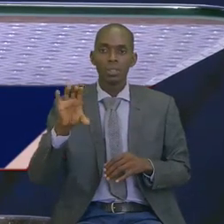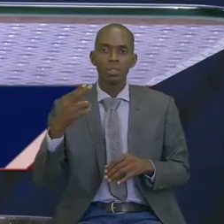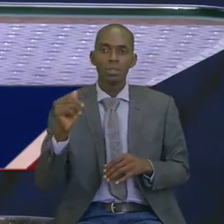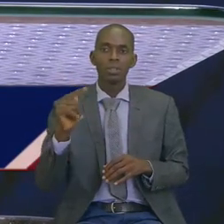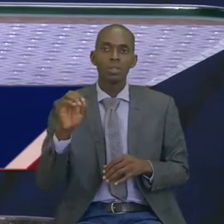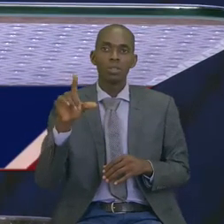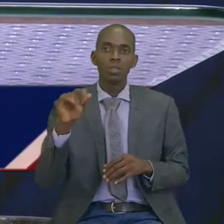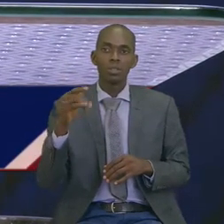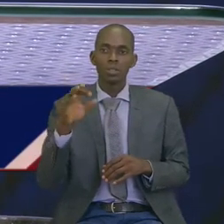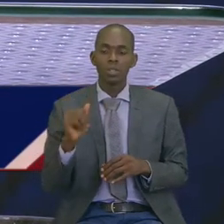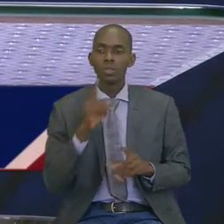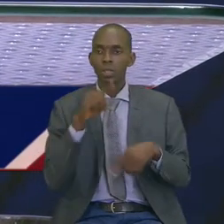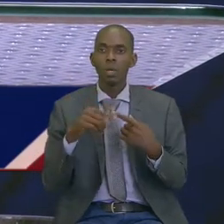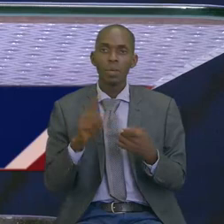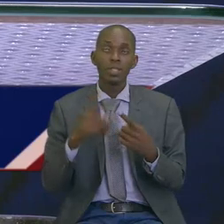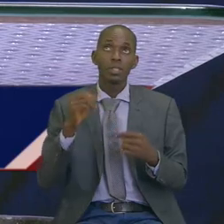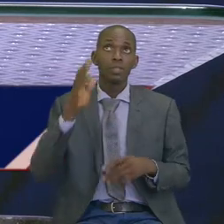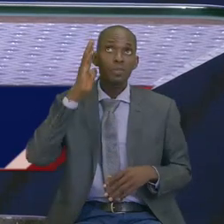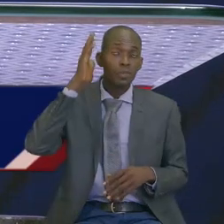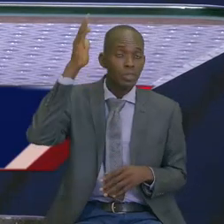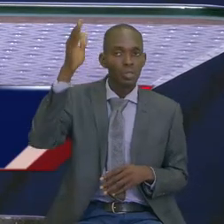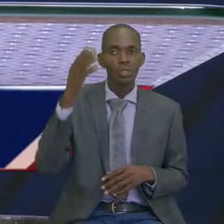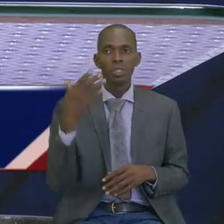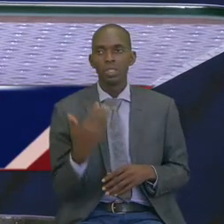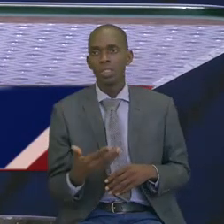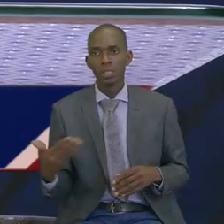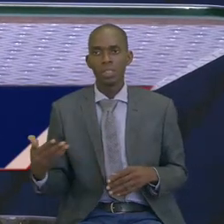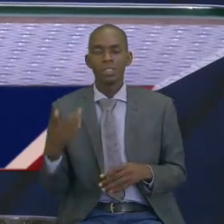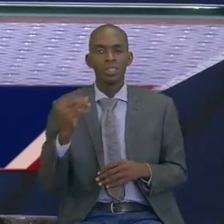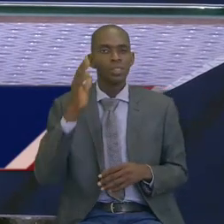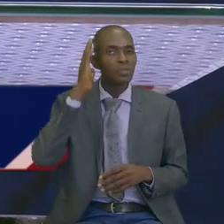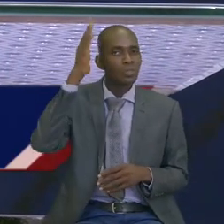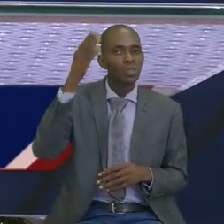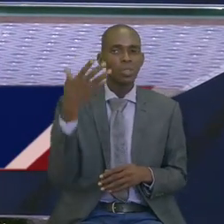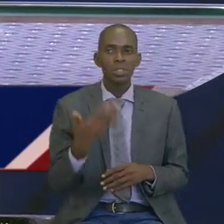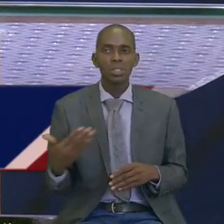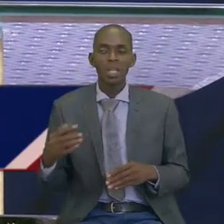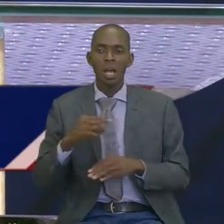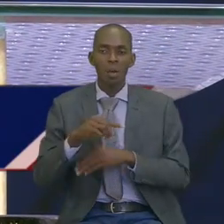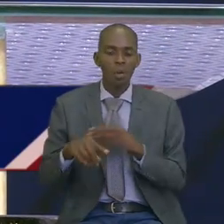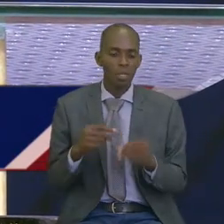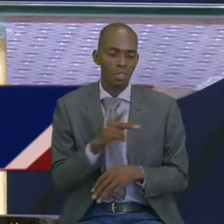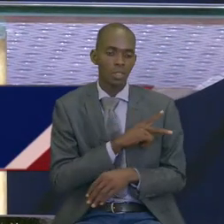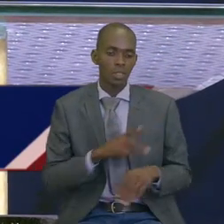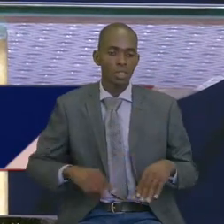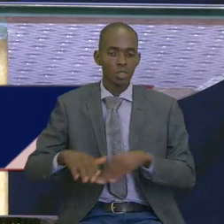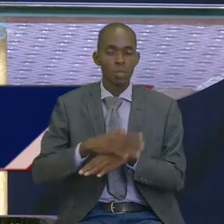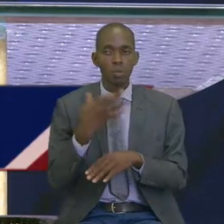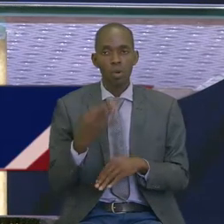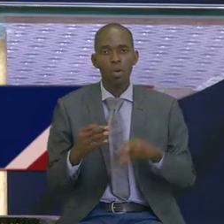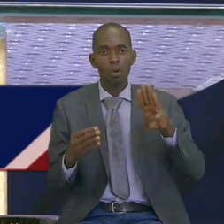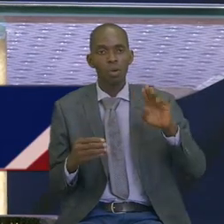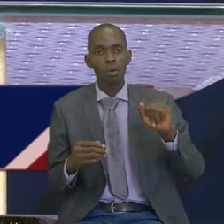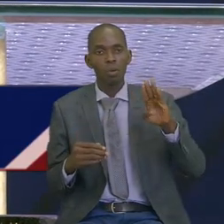of future things, the future things about the kingdom of Babylon, and then the